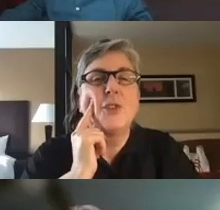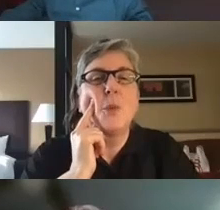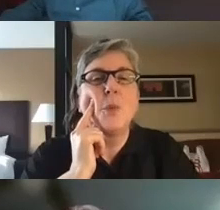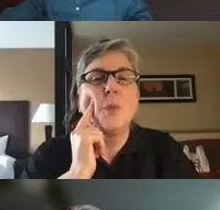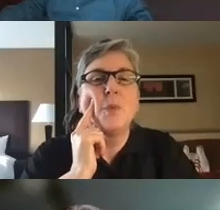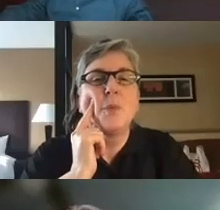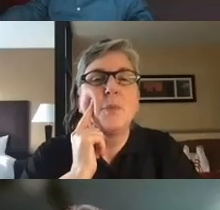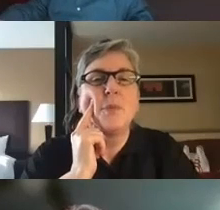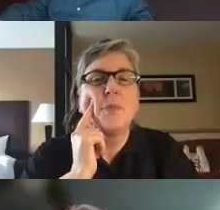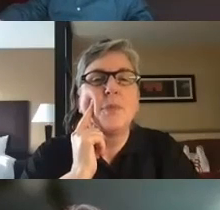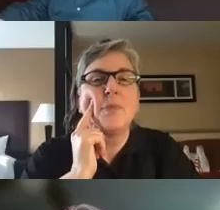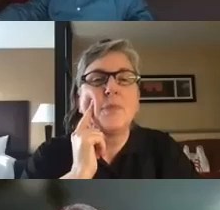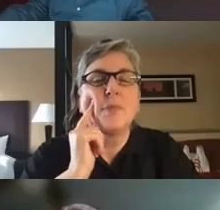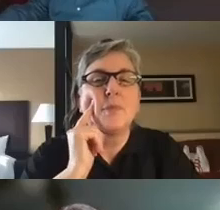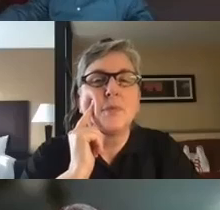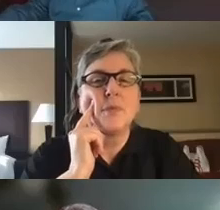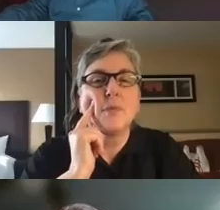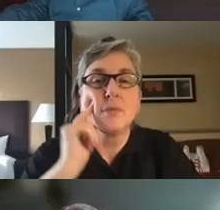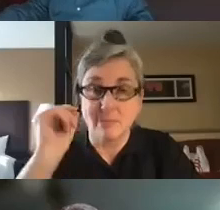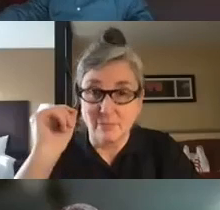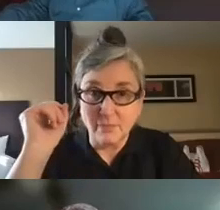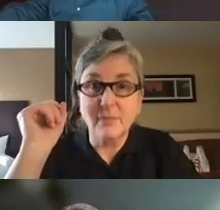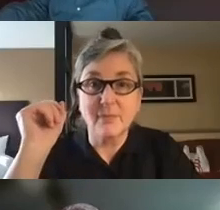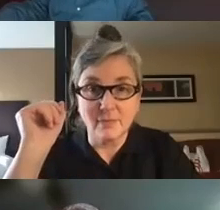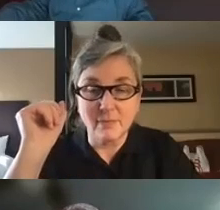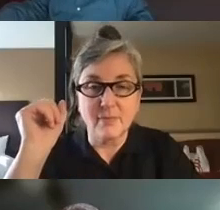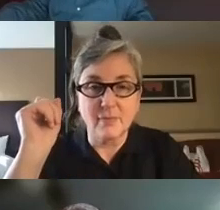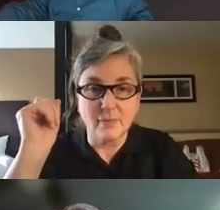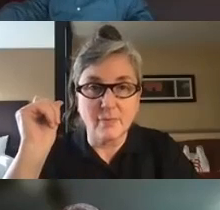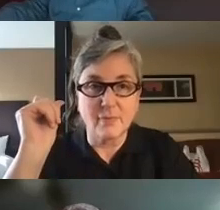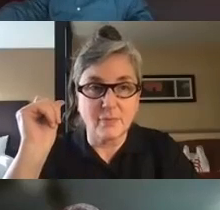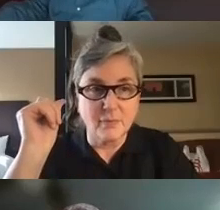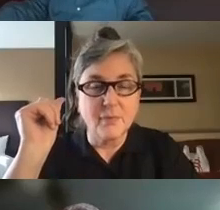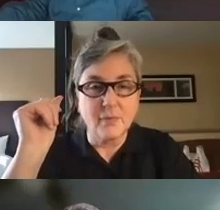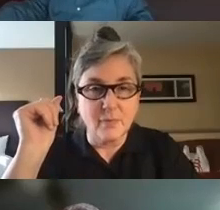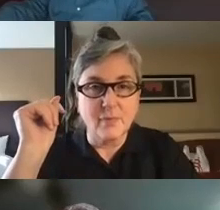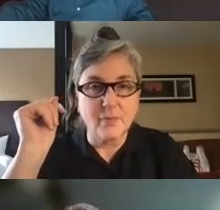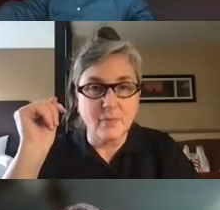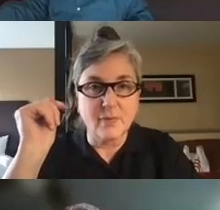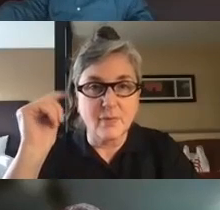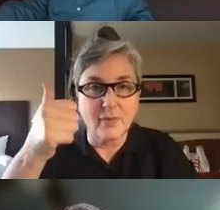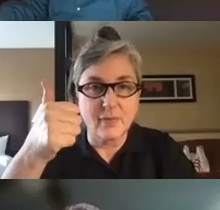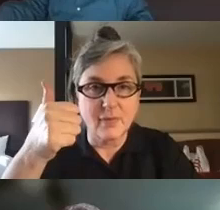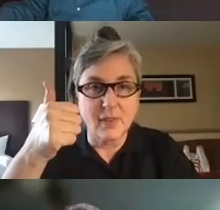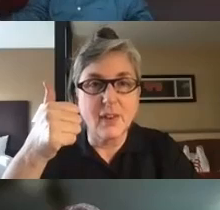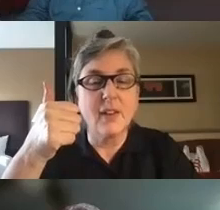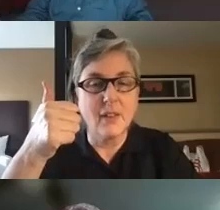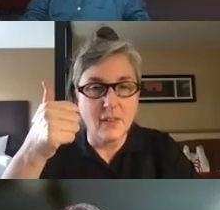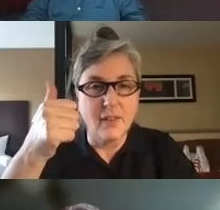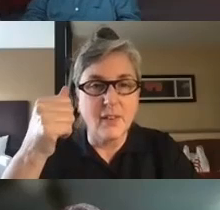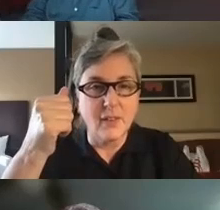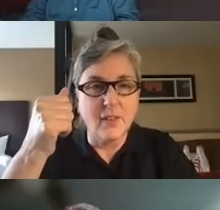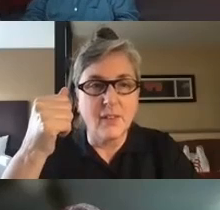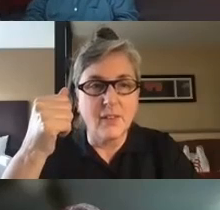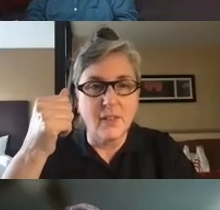How to use the apps and stuff on your phone, and